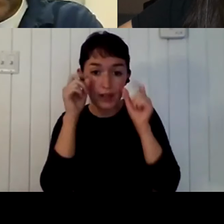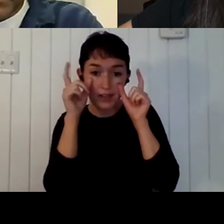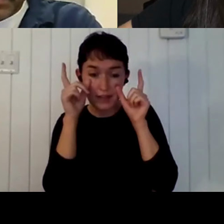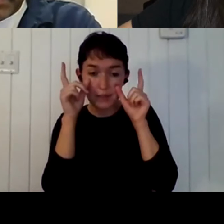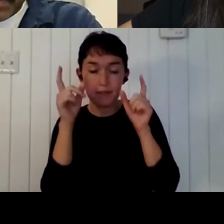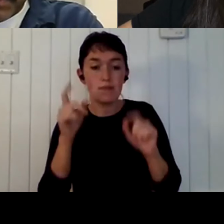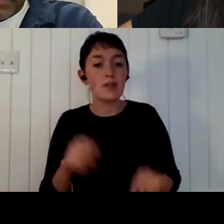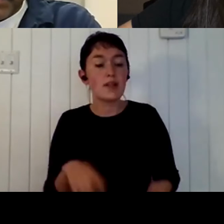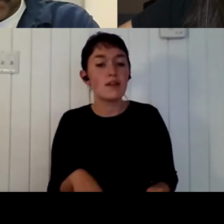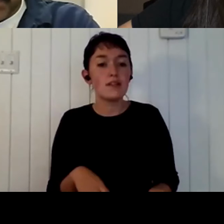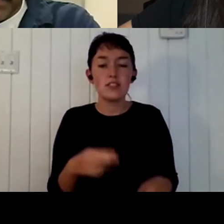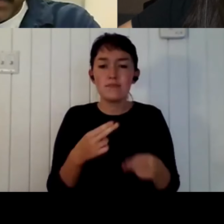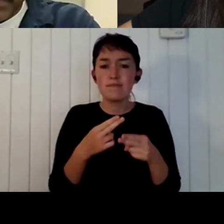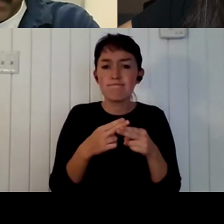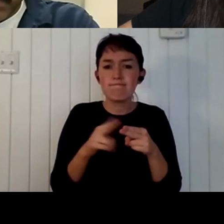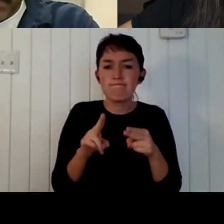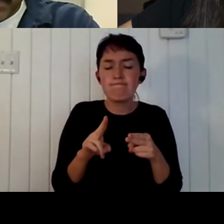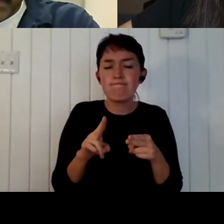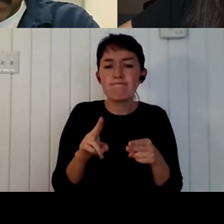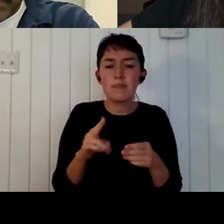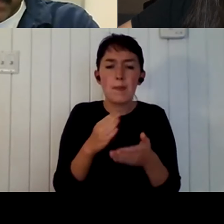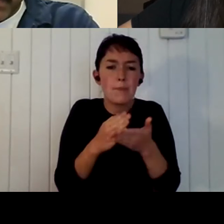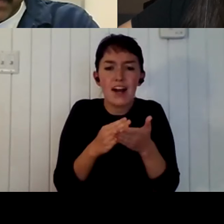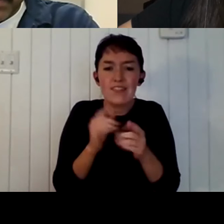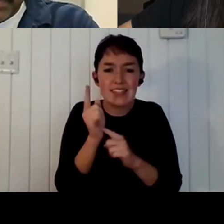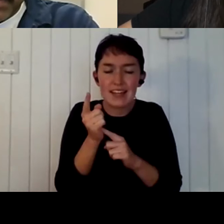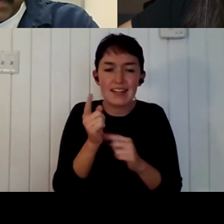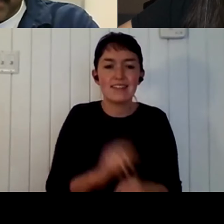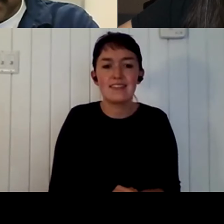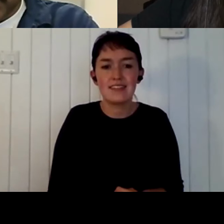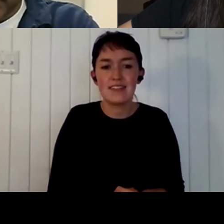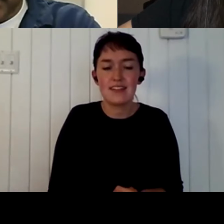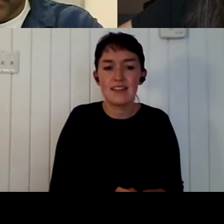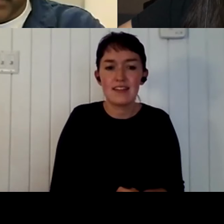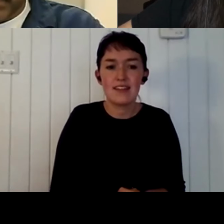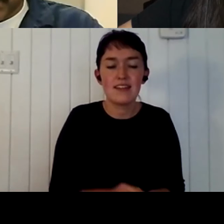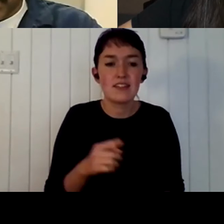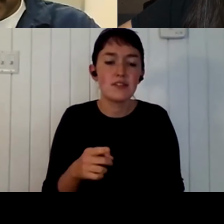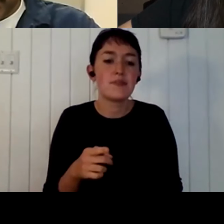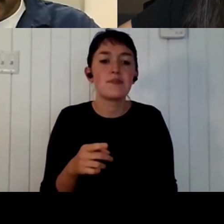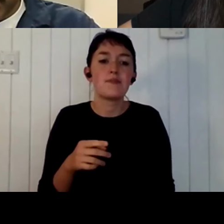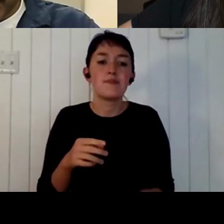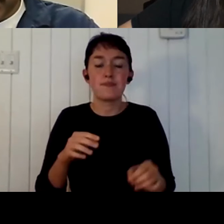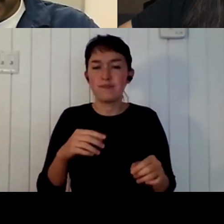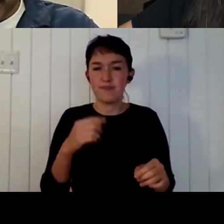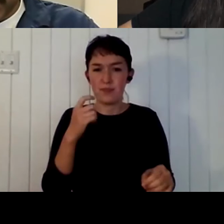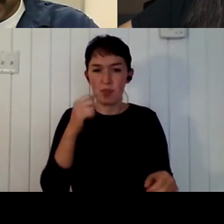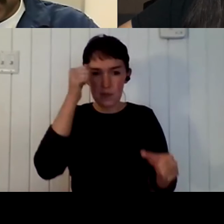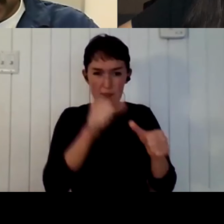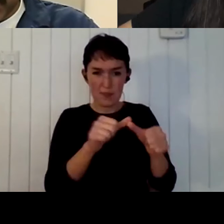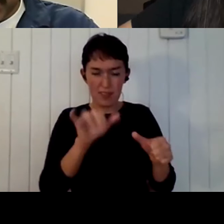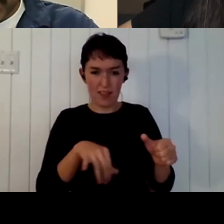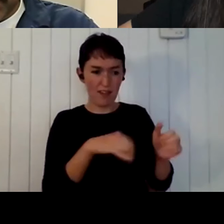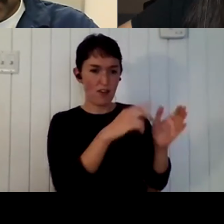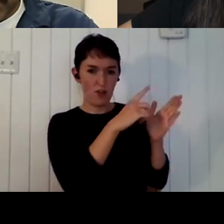really, even milliseconds or seconds of sort of going up, if you remember that graph I was showing, going back up to that